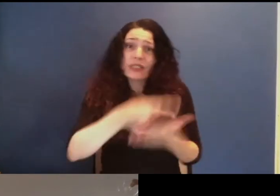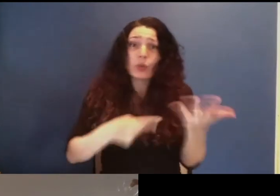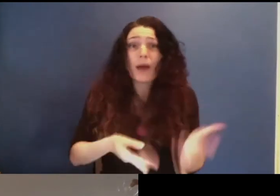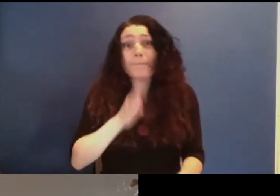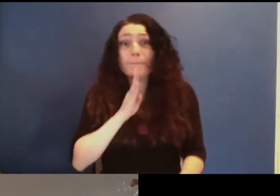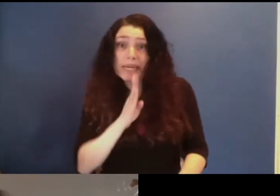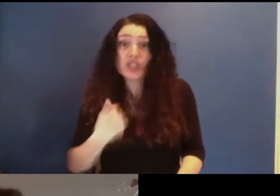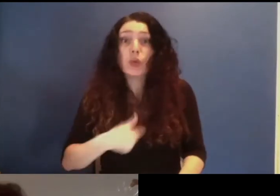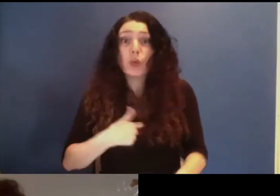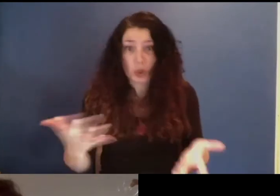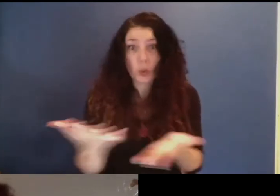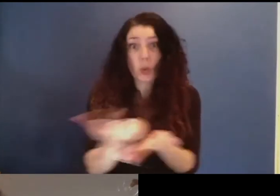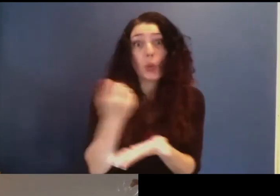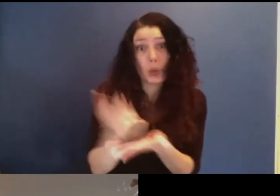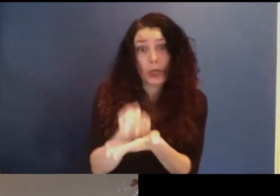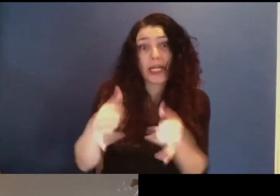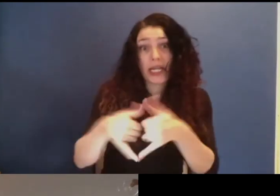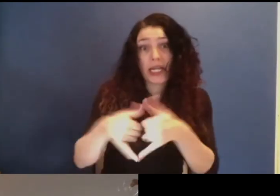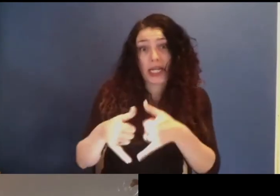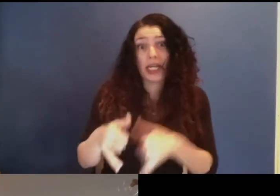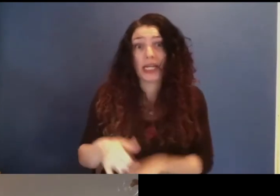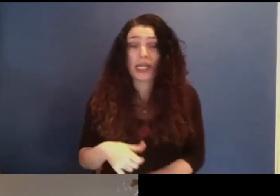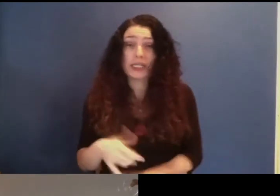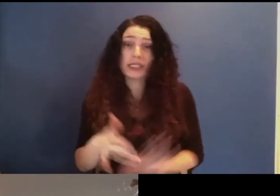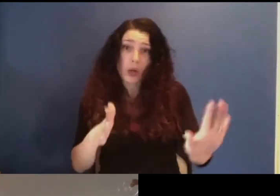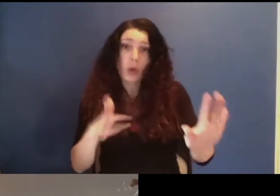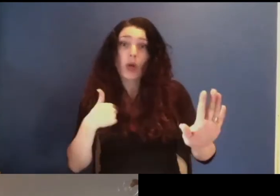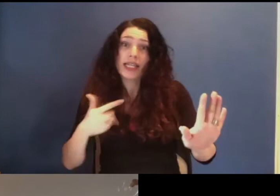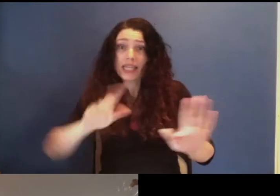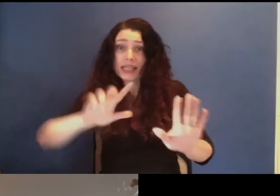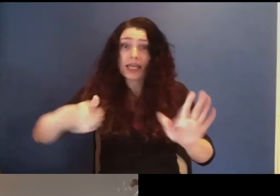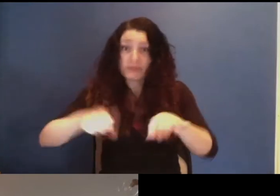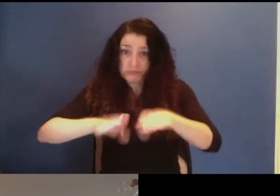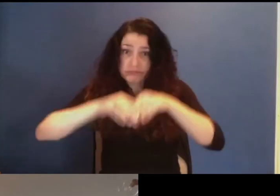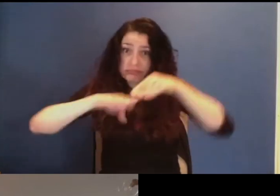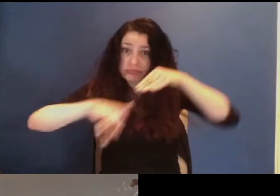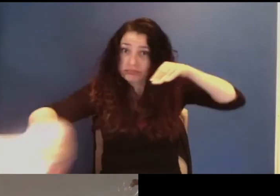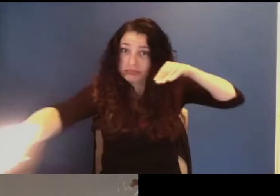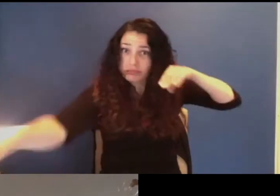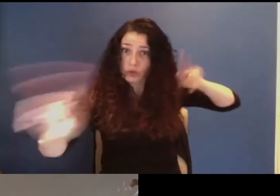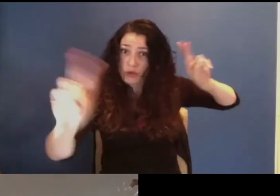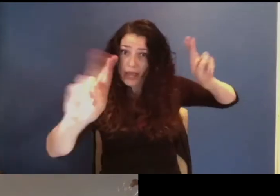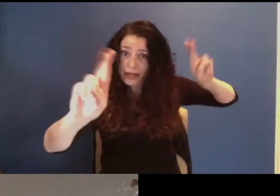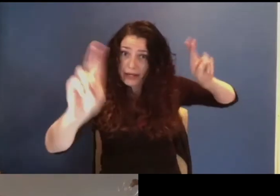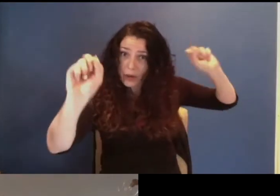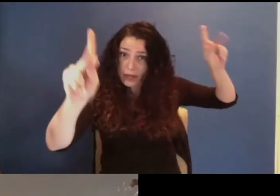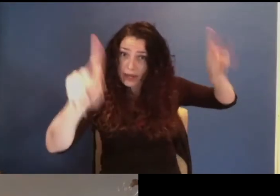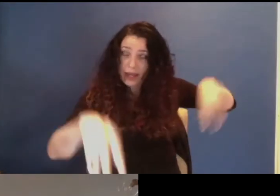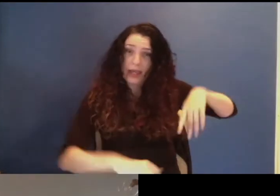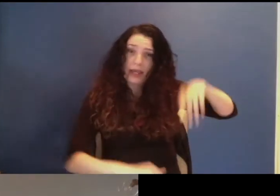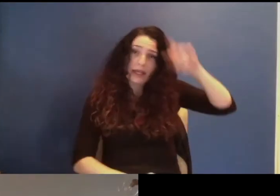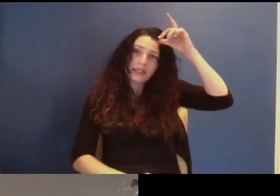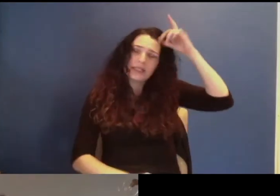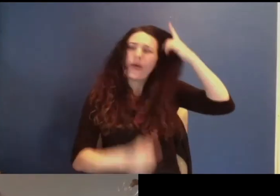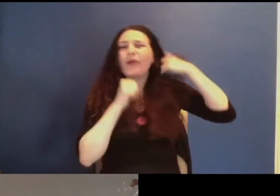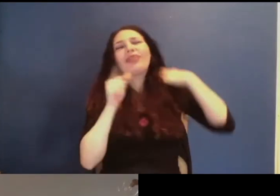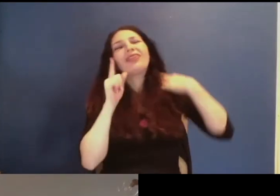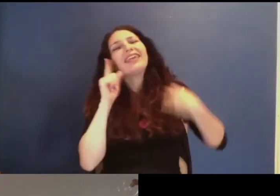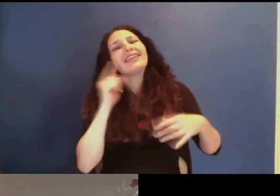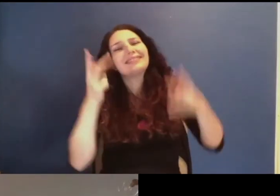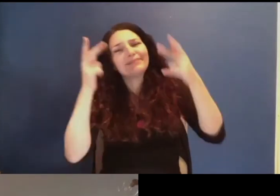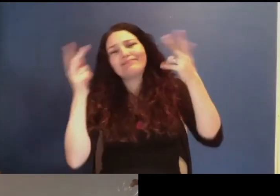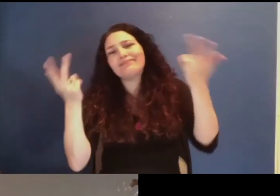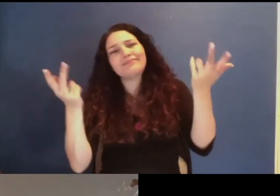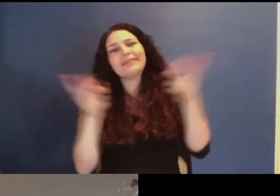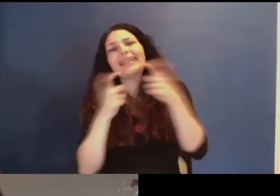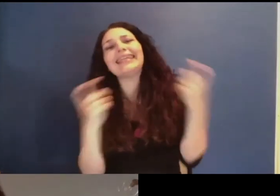and get the goddamn ramp ready. You know what I mean? But it's like, but I think, and again, I don't think it's like out of malice. I don't think there's like evil people around a